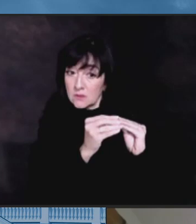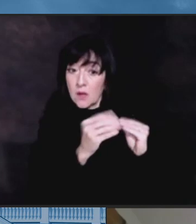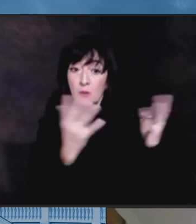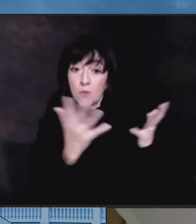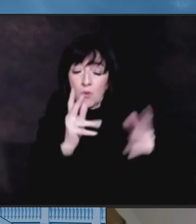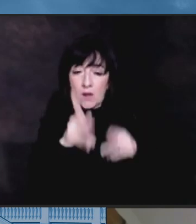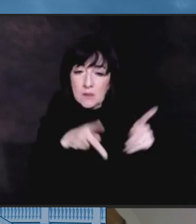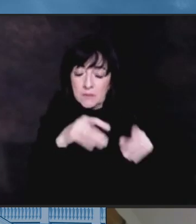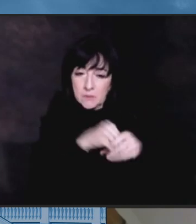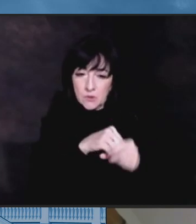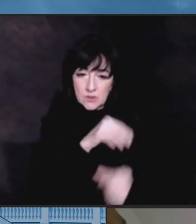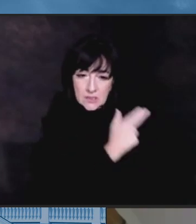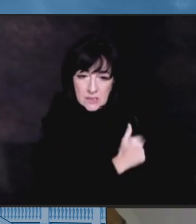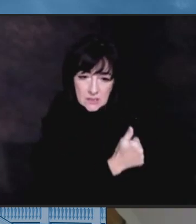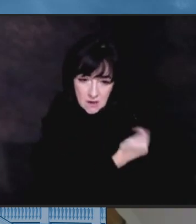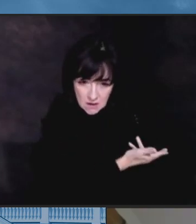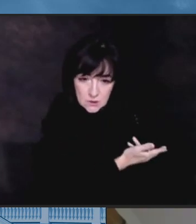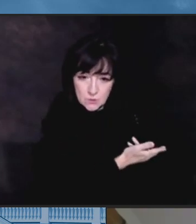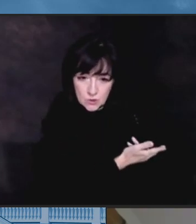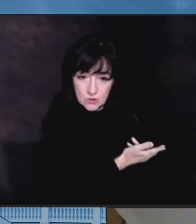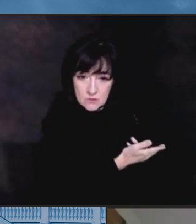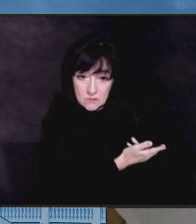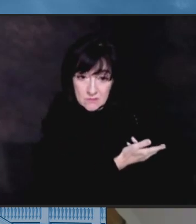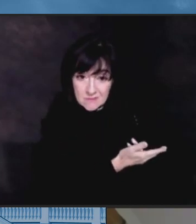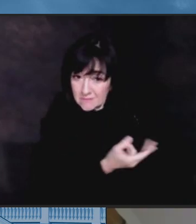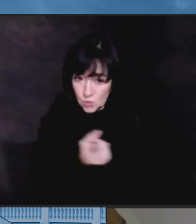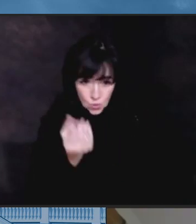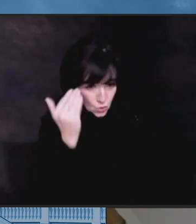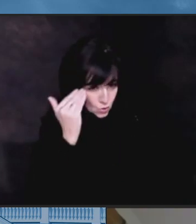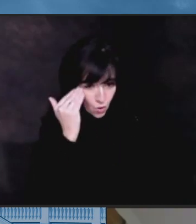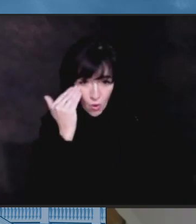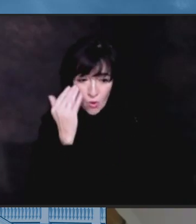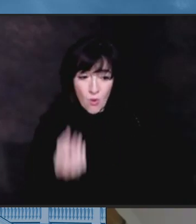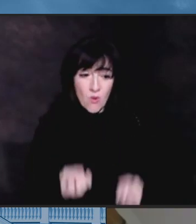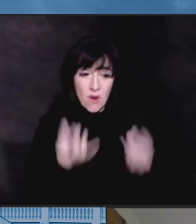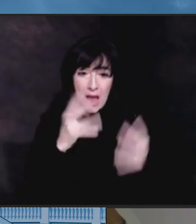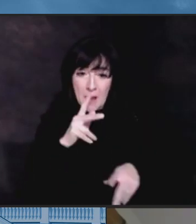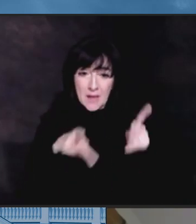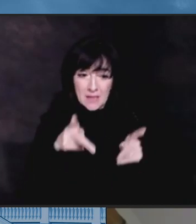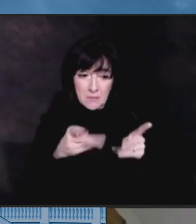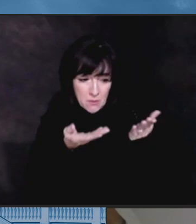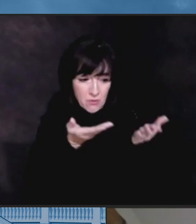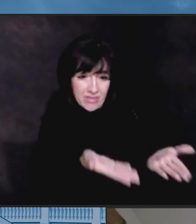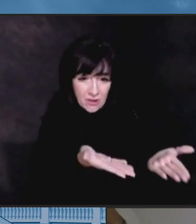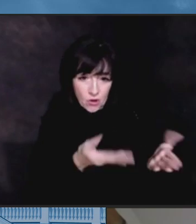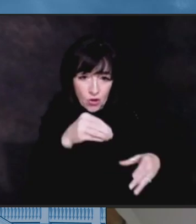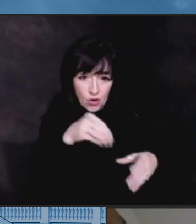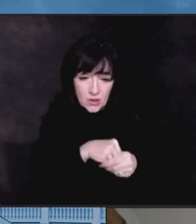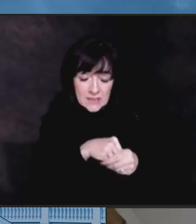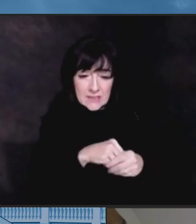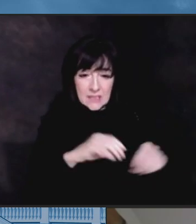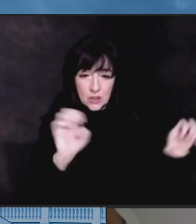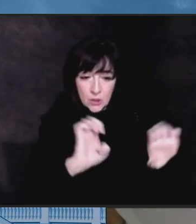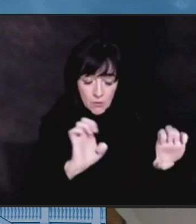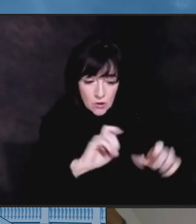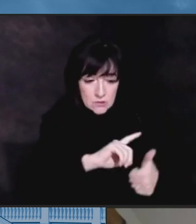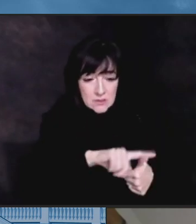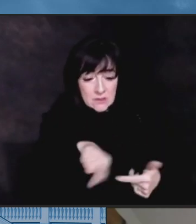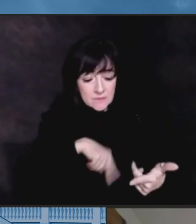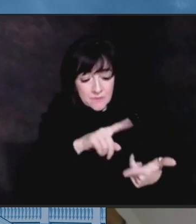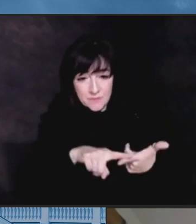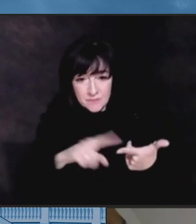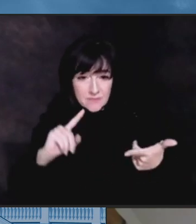the people at the hospitals, they count the folks. They know who's in their emergency room, who's in their critical care beds, who's